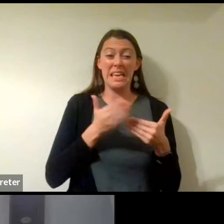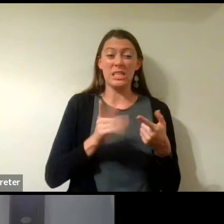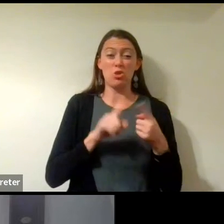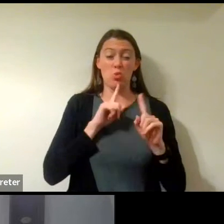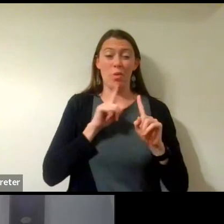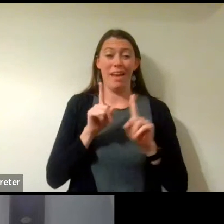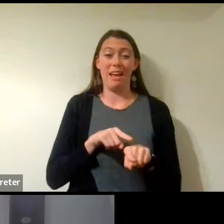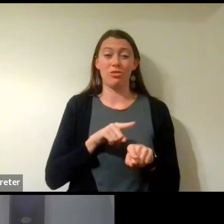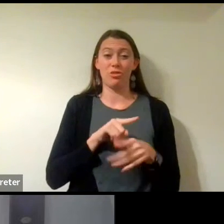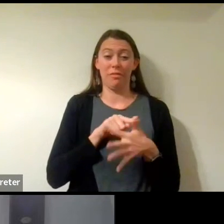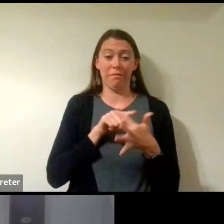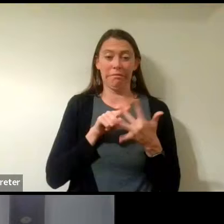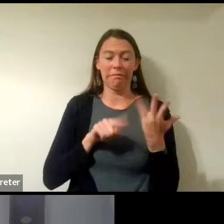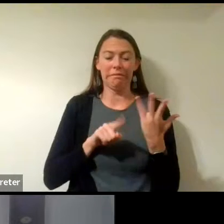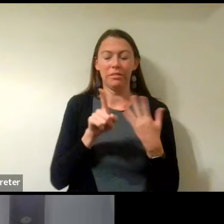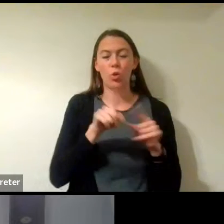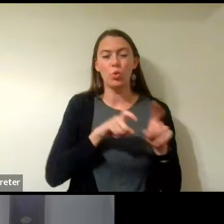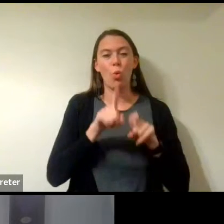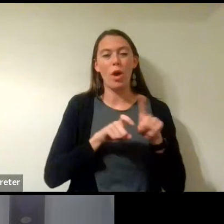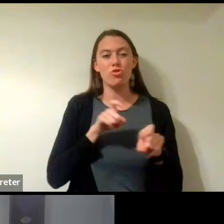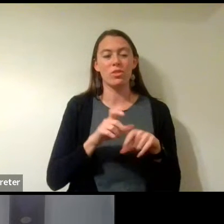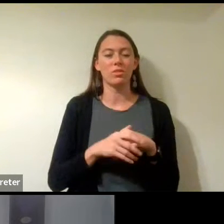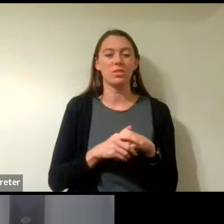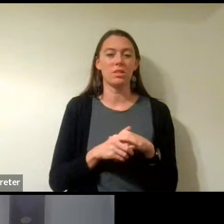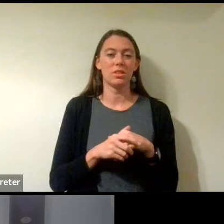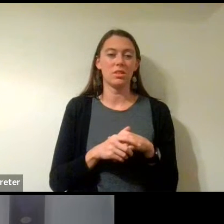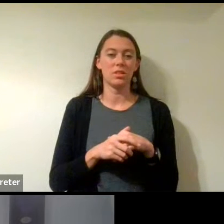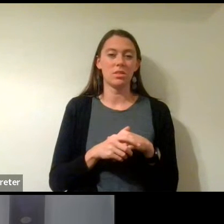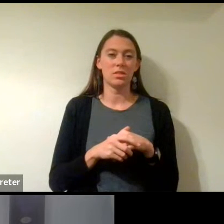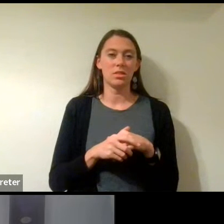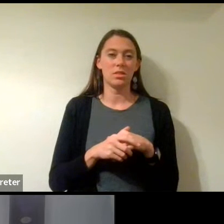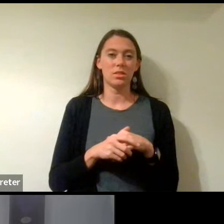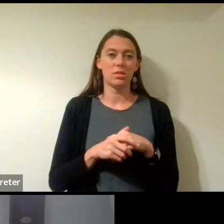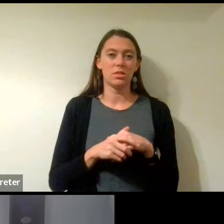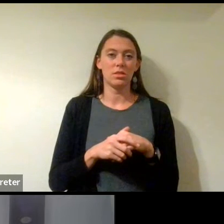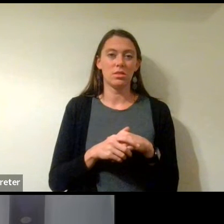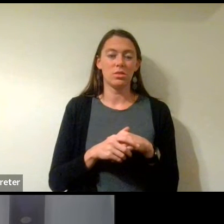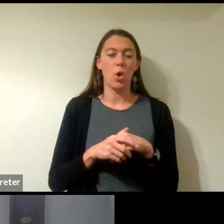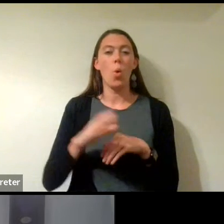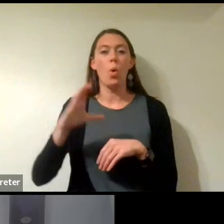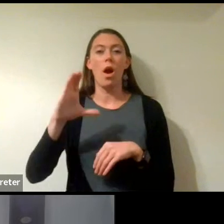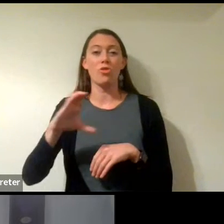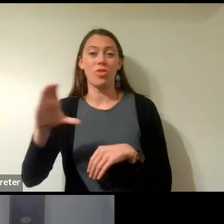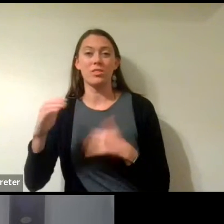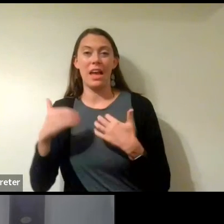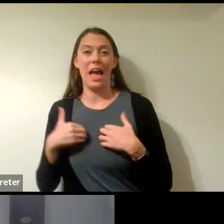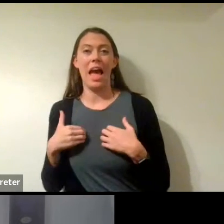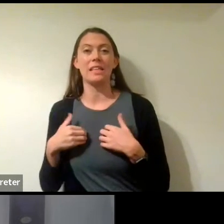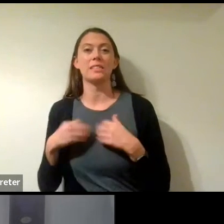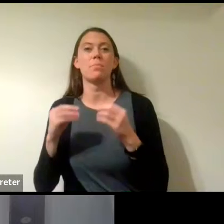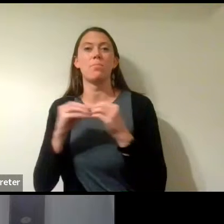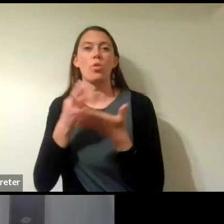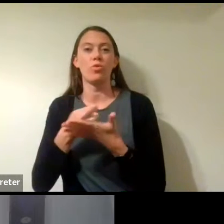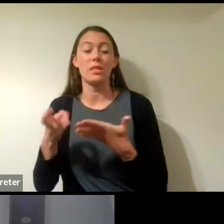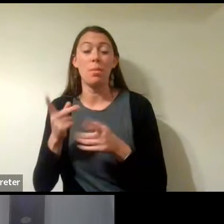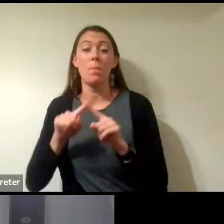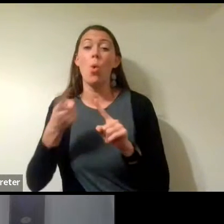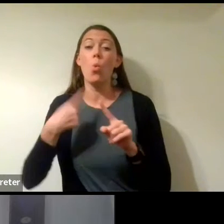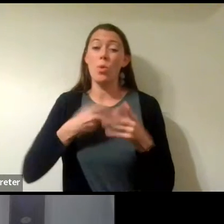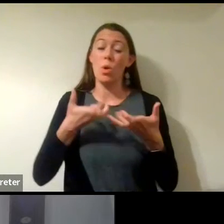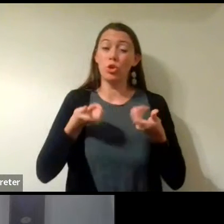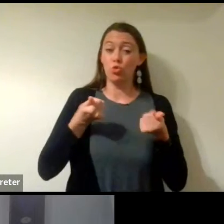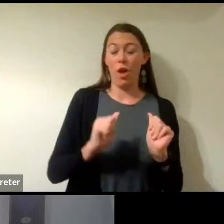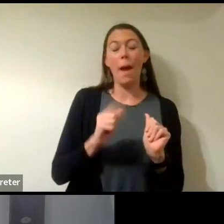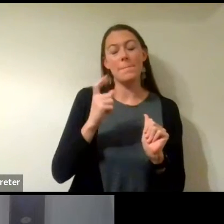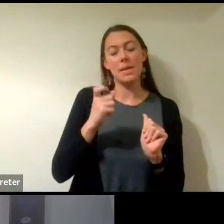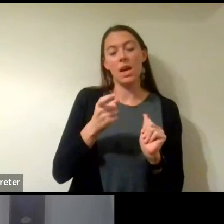their care, particularly for higher risk communities, and we're not the same. But we're going to try, because we think that's important. What